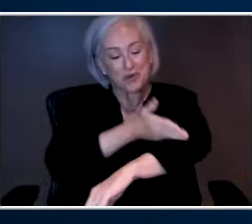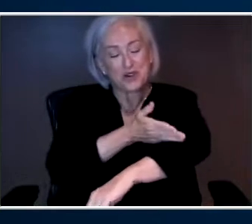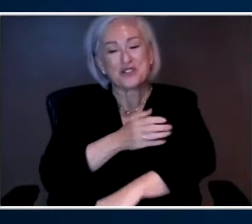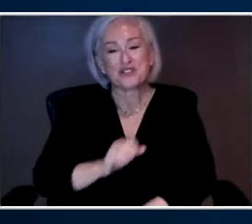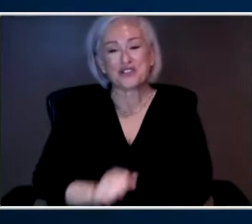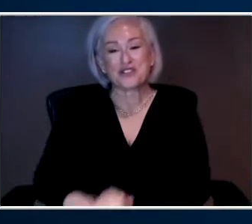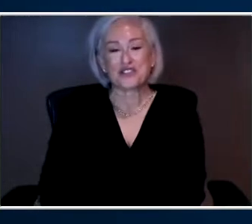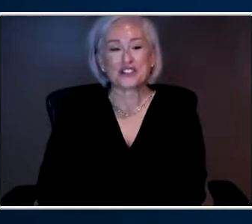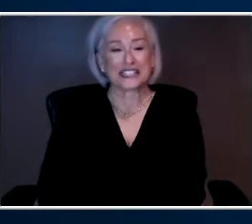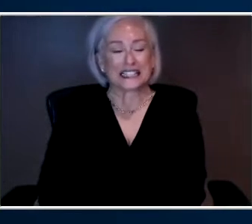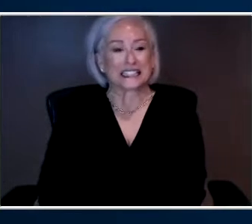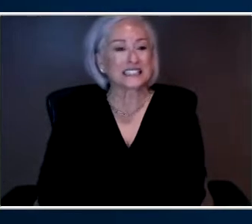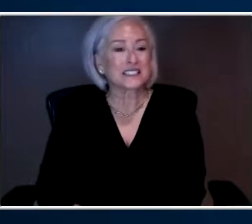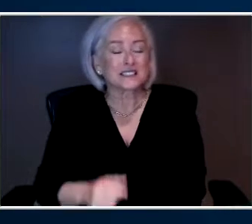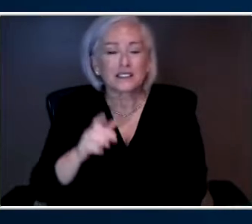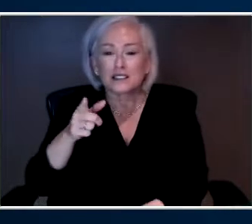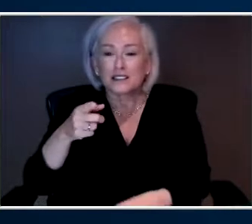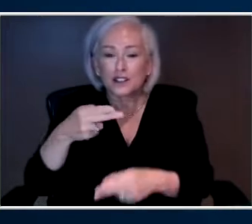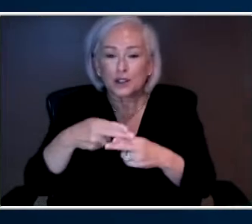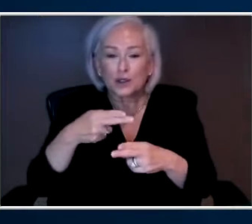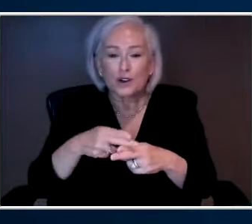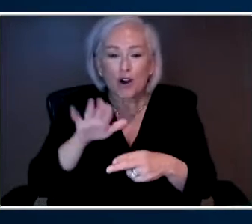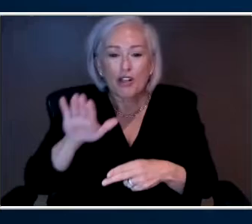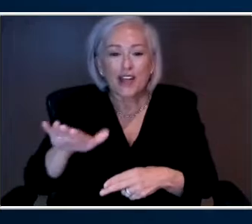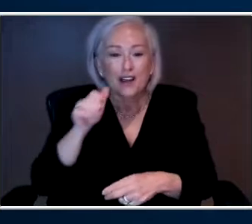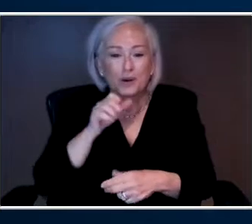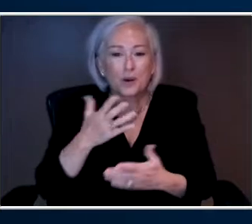And what do you call him, Elsa? Really tell, yeah.